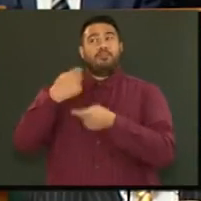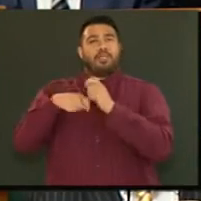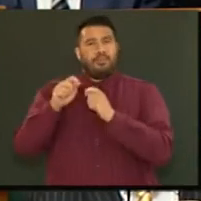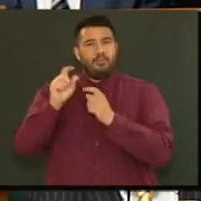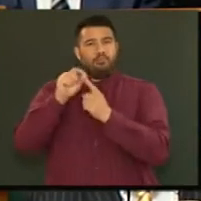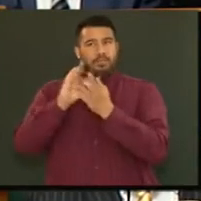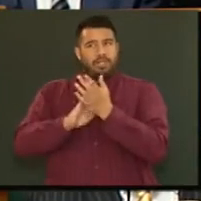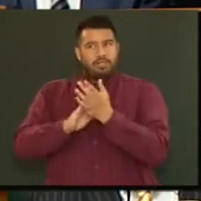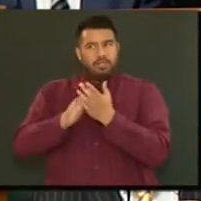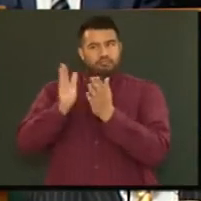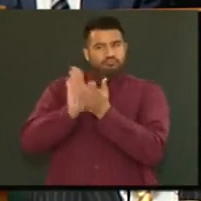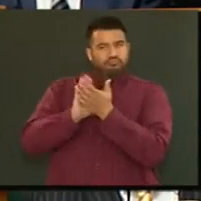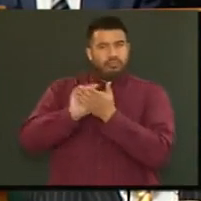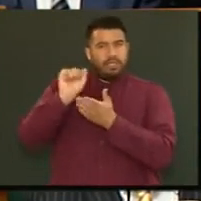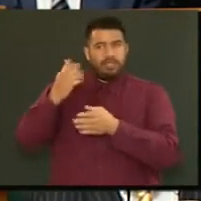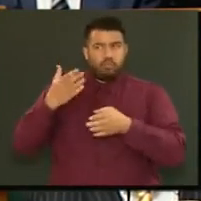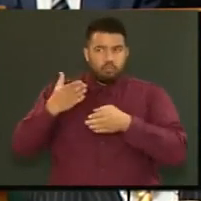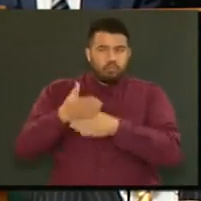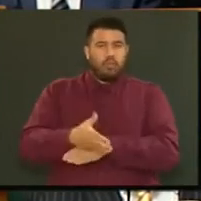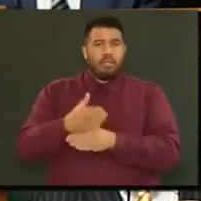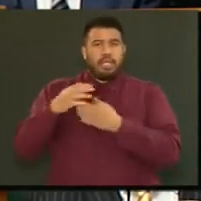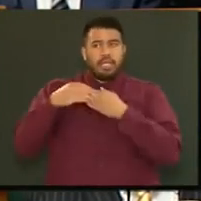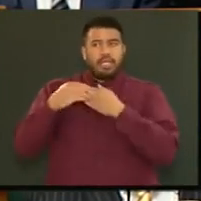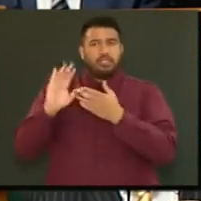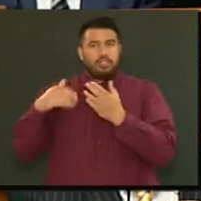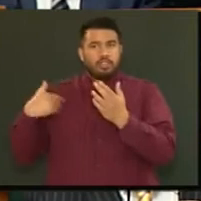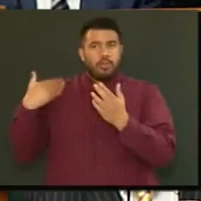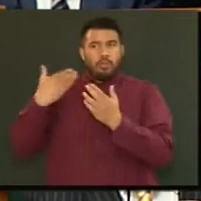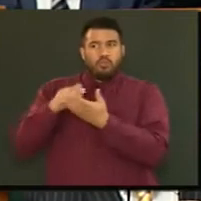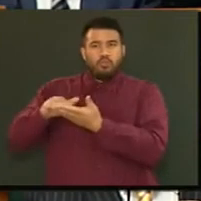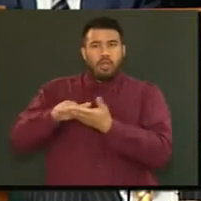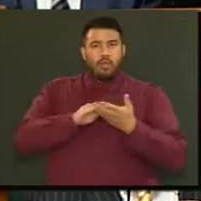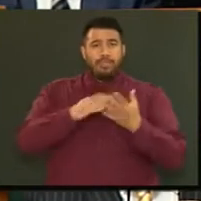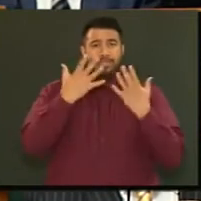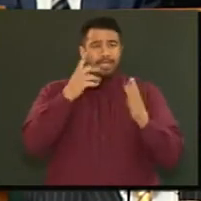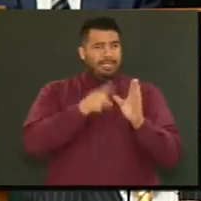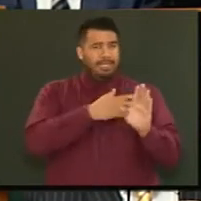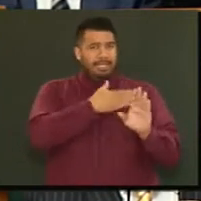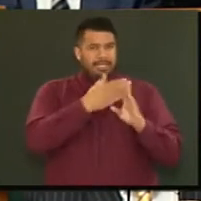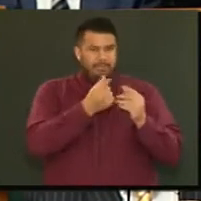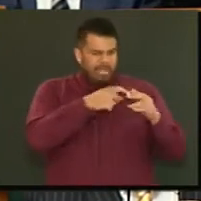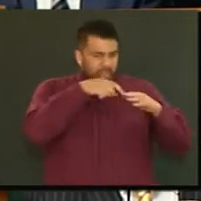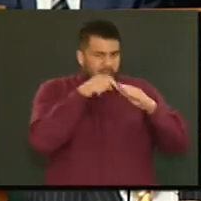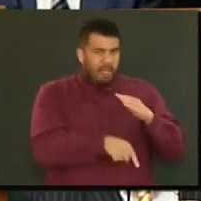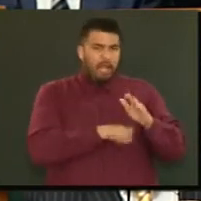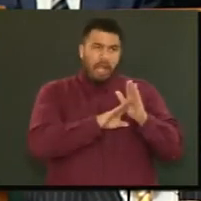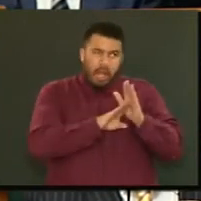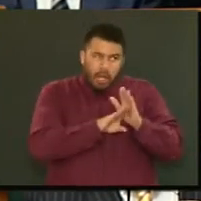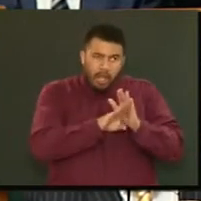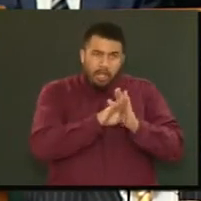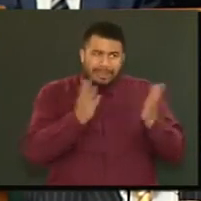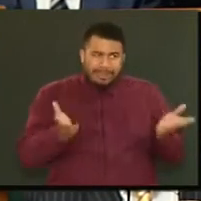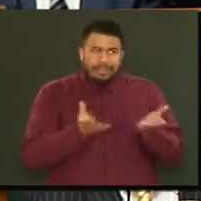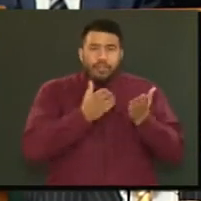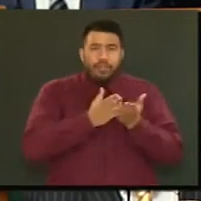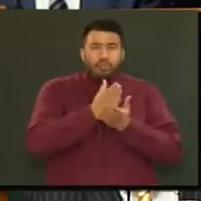his hard work and leadership in facing down the decade of deficits, bringing New Zealand successfully through the global